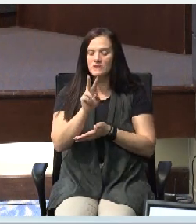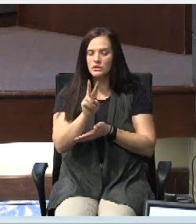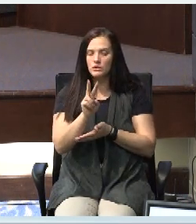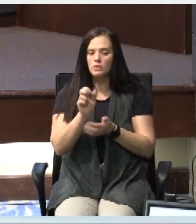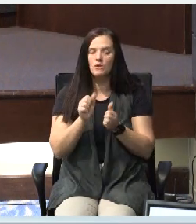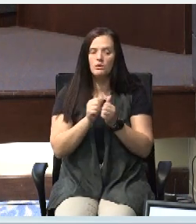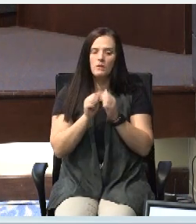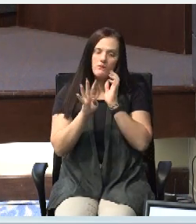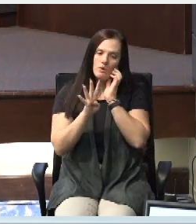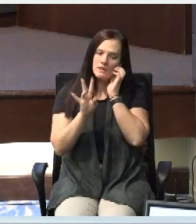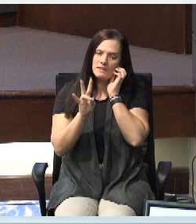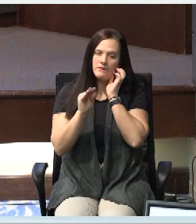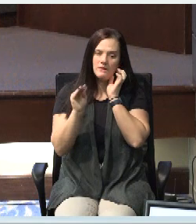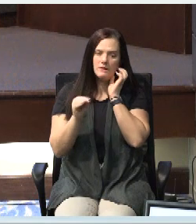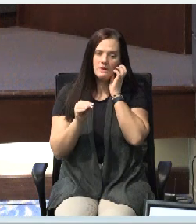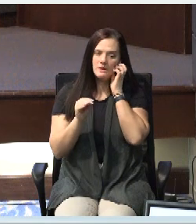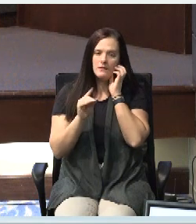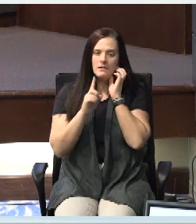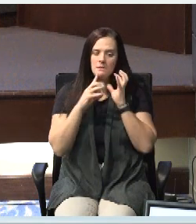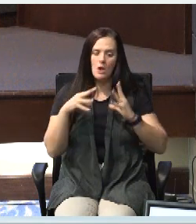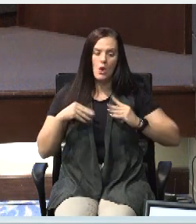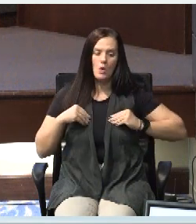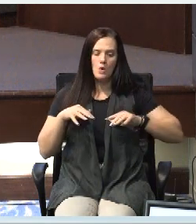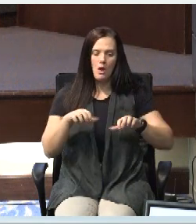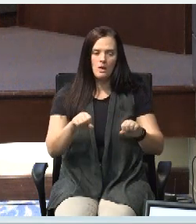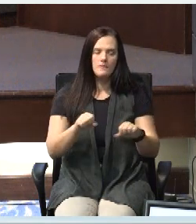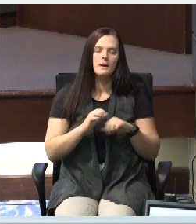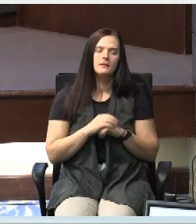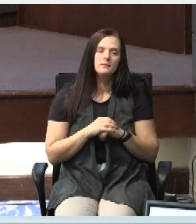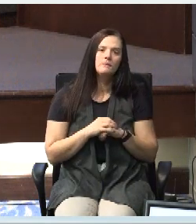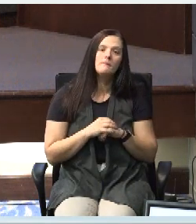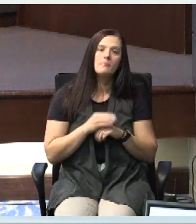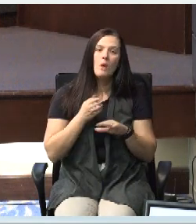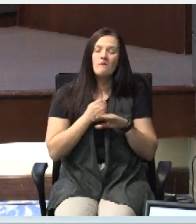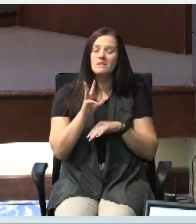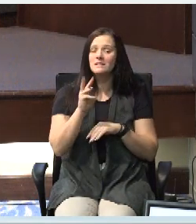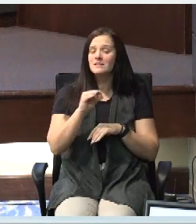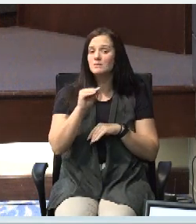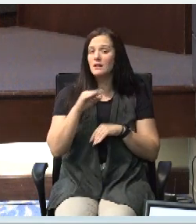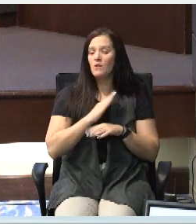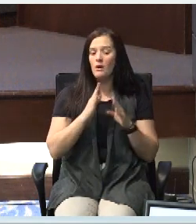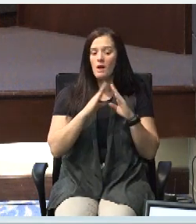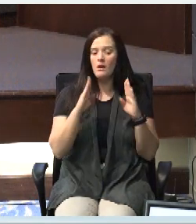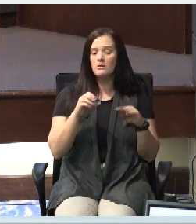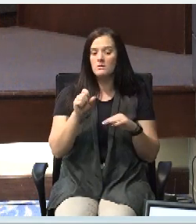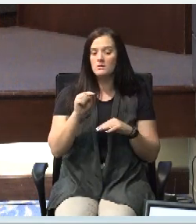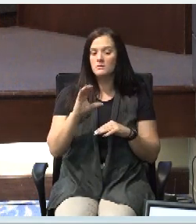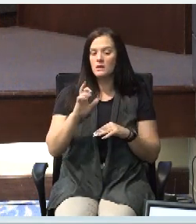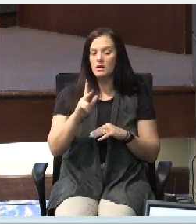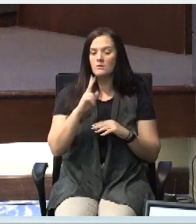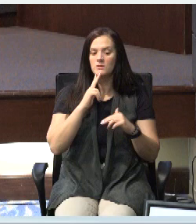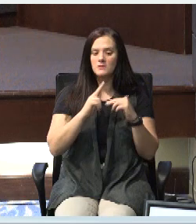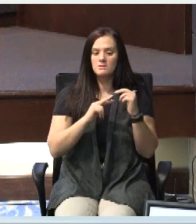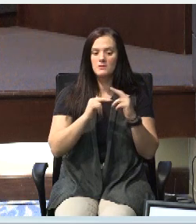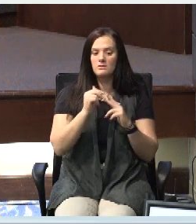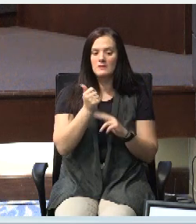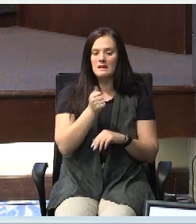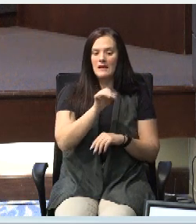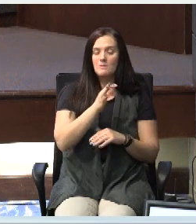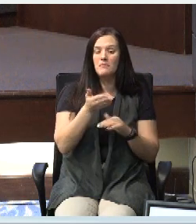52,562, with 47% being owner-occupied. Over 60% of our housing stock was built before